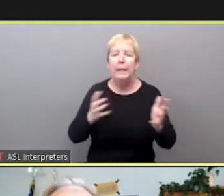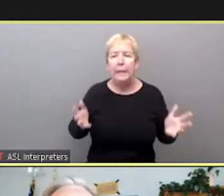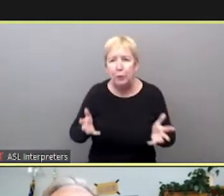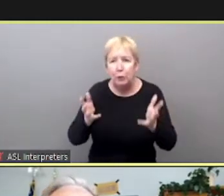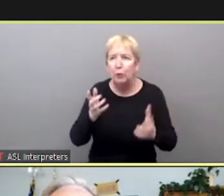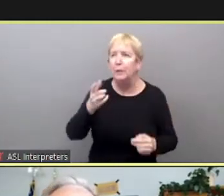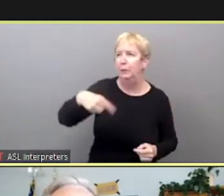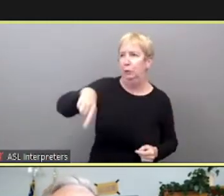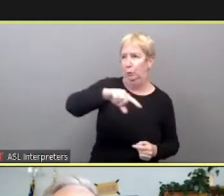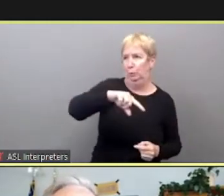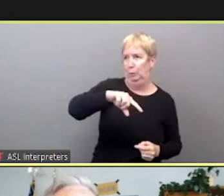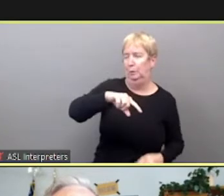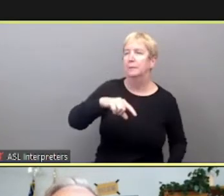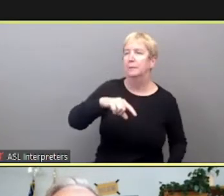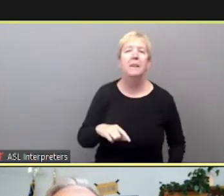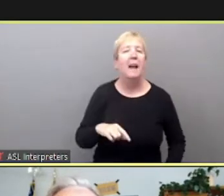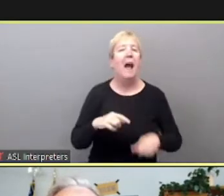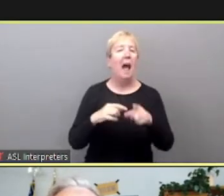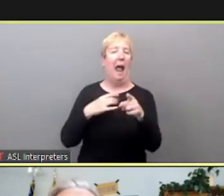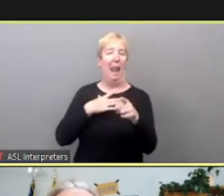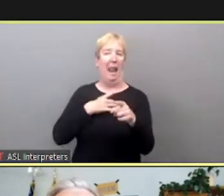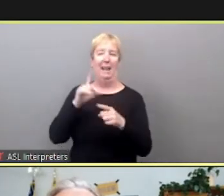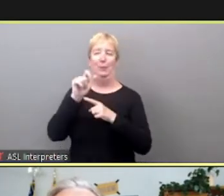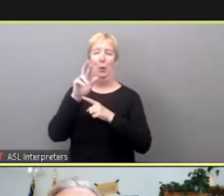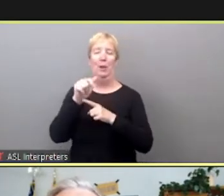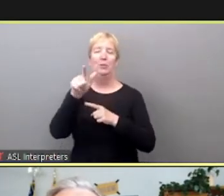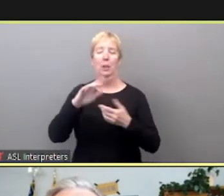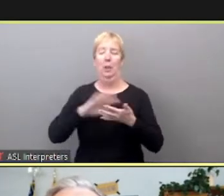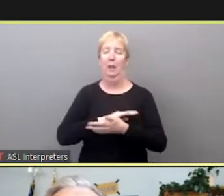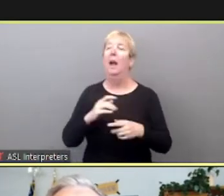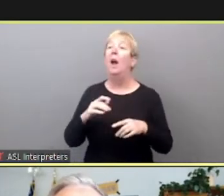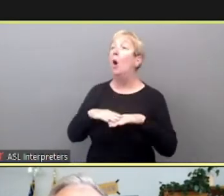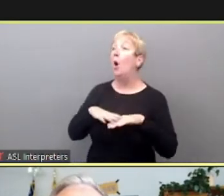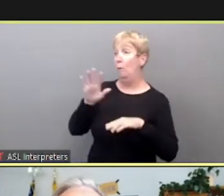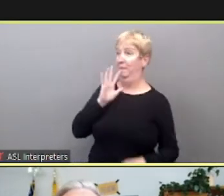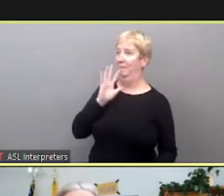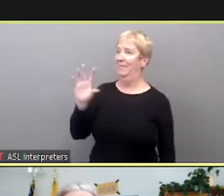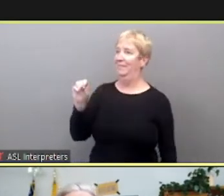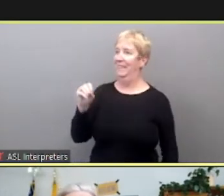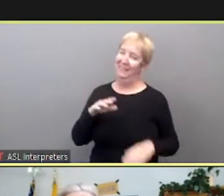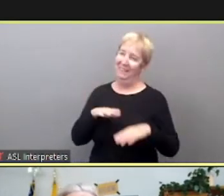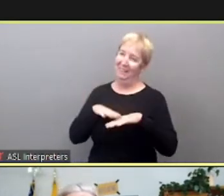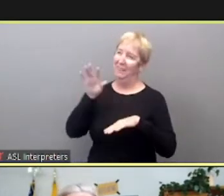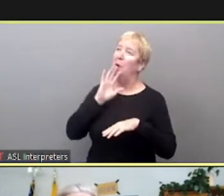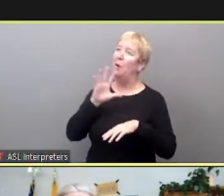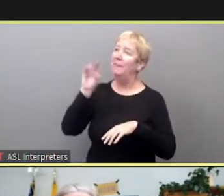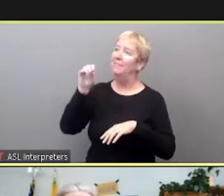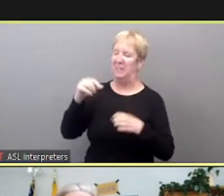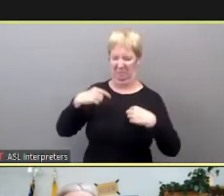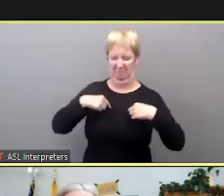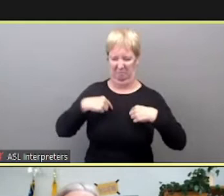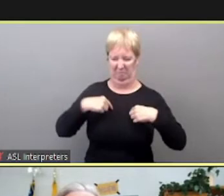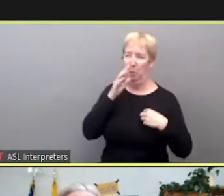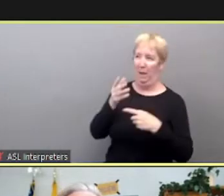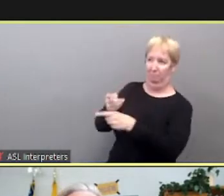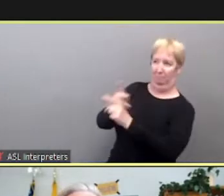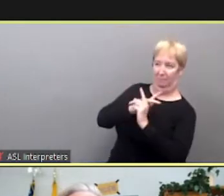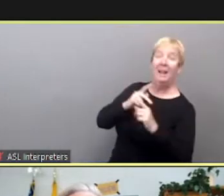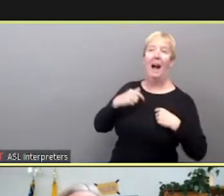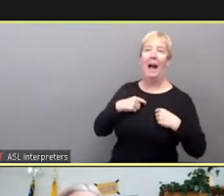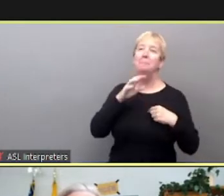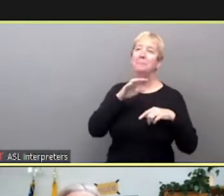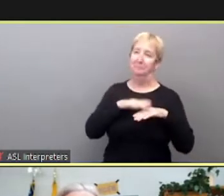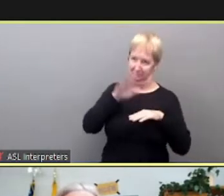the way Laura said she was over 50. So I'm going to say that too. I'm over 50 and encourage you to really think